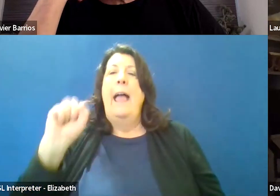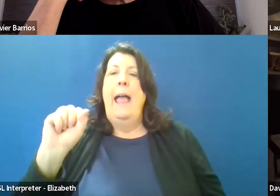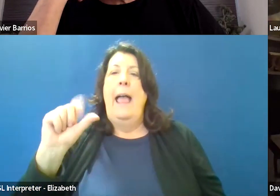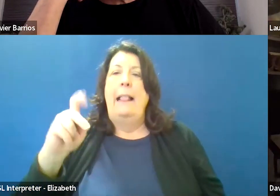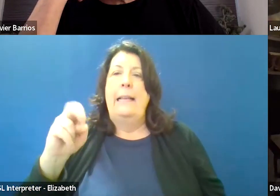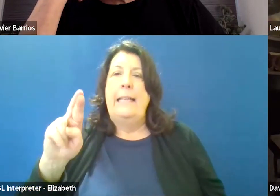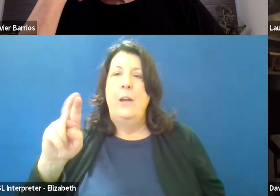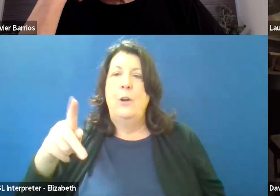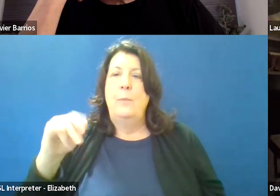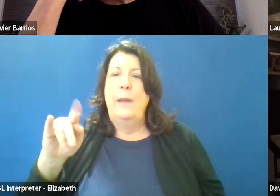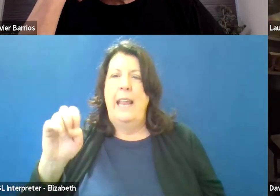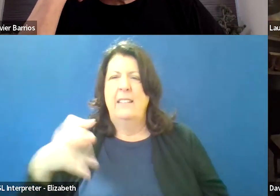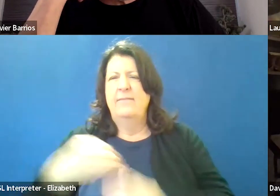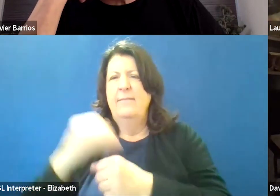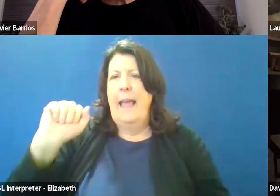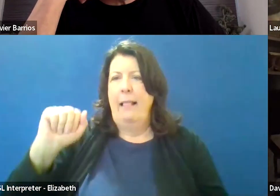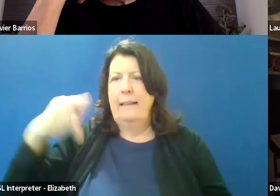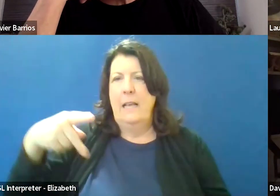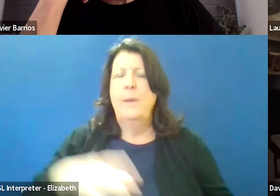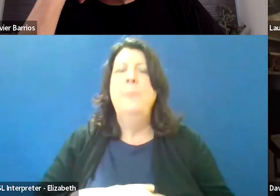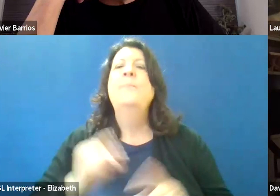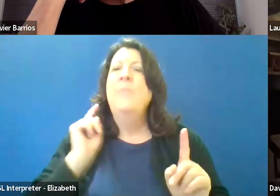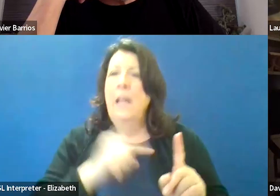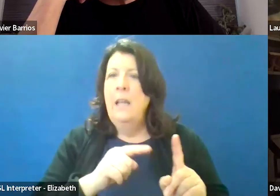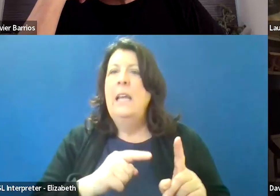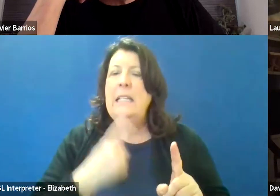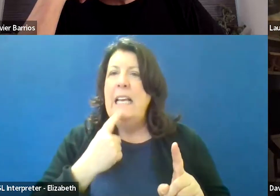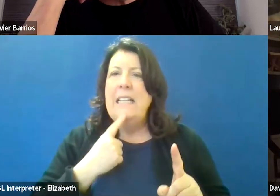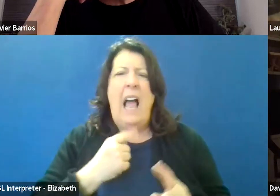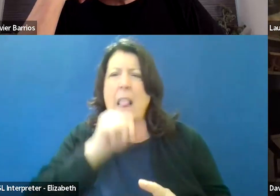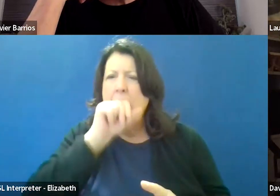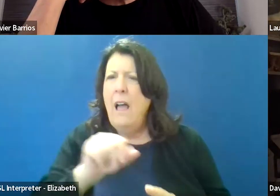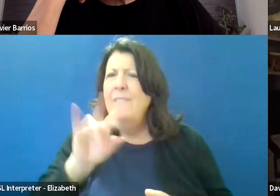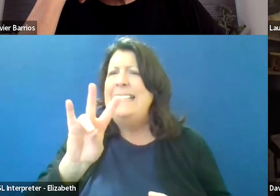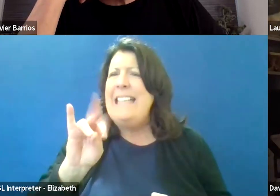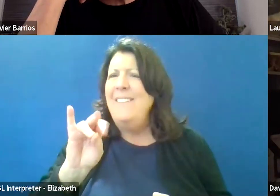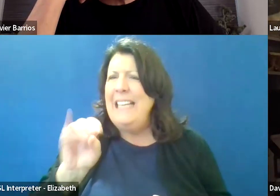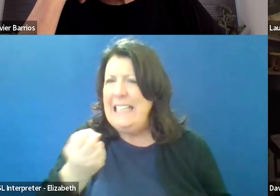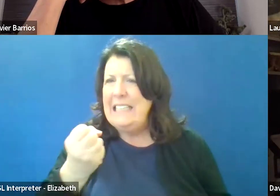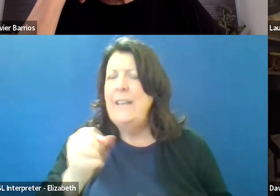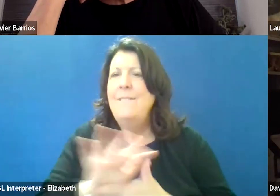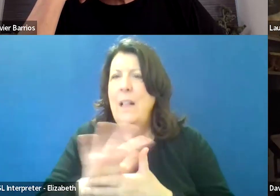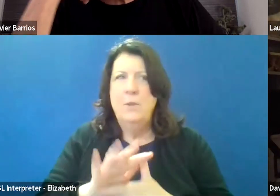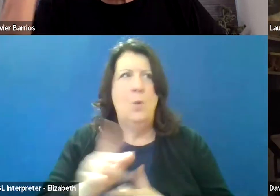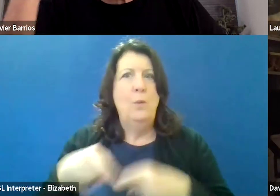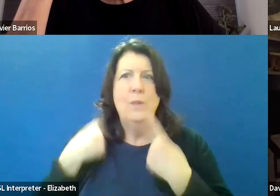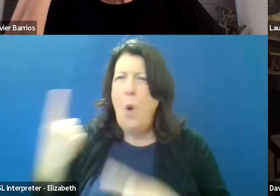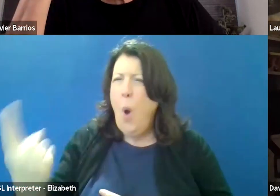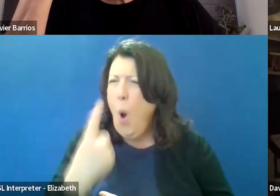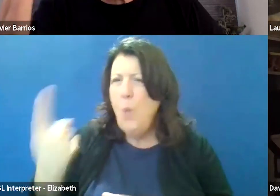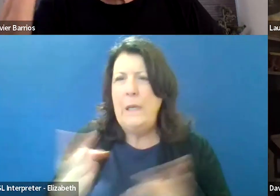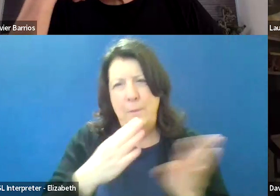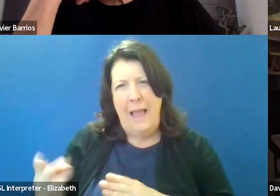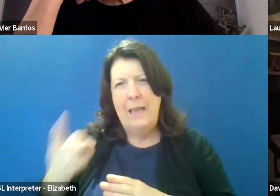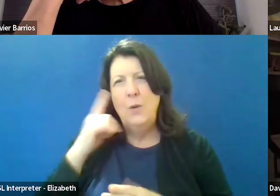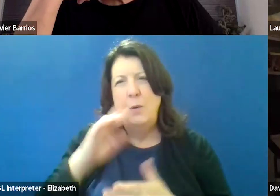of kind of deeply personal film. I love these 70s films. So it was always kind of going to be a 70s film. We landed on 19, so we considered for